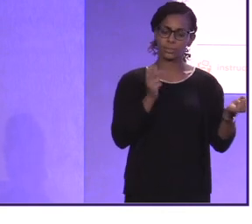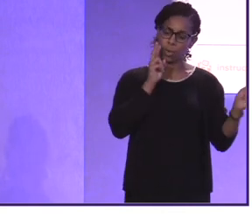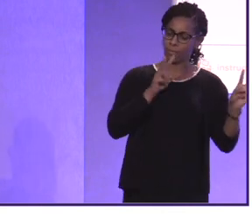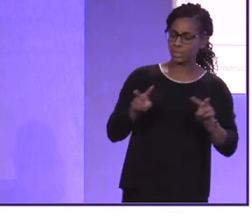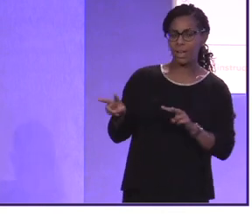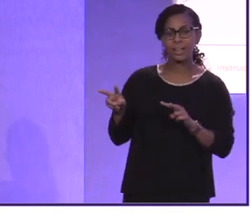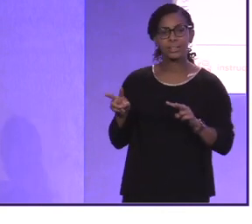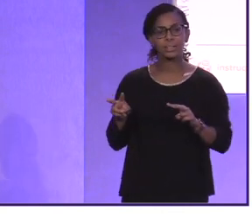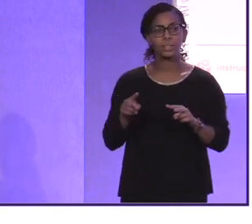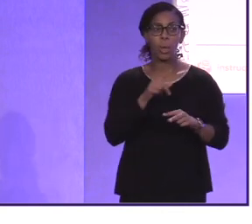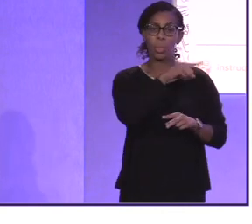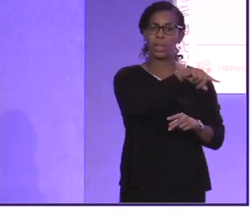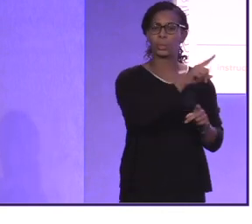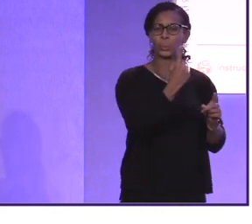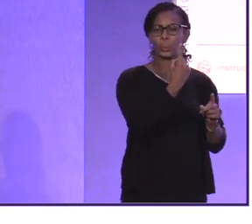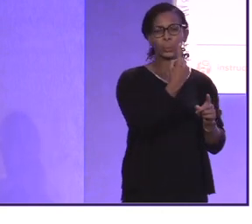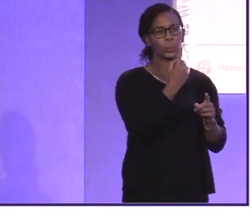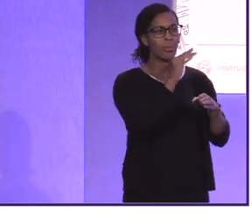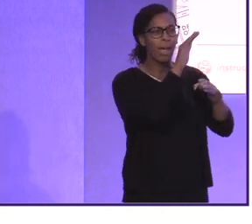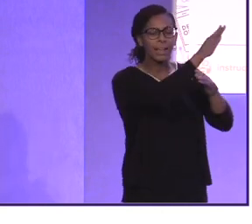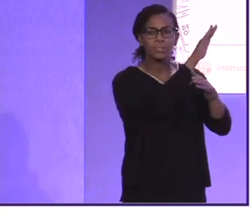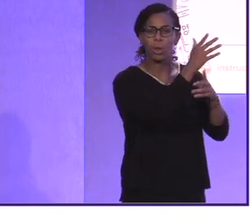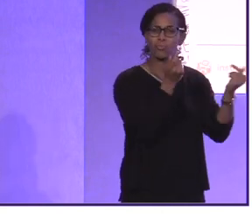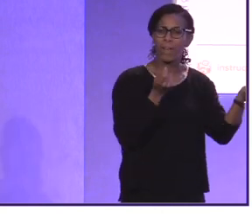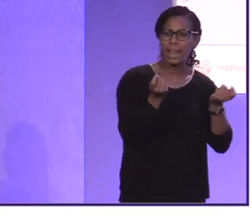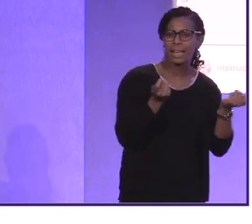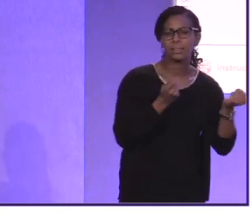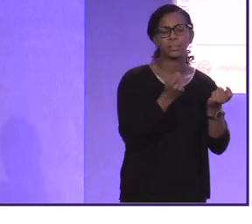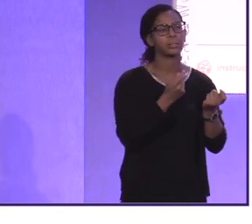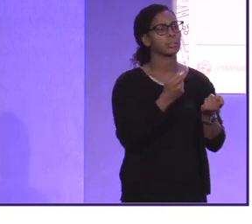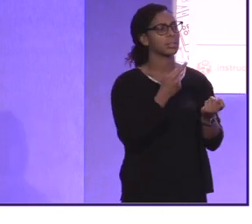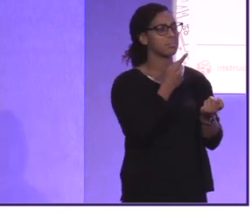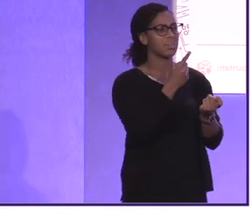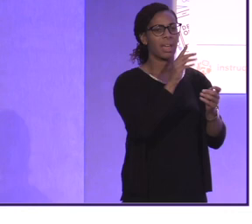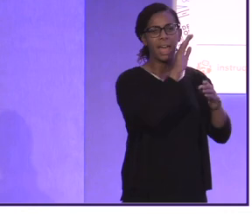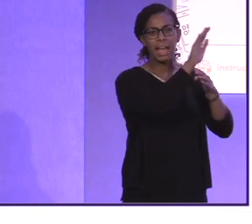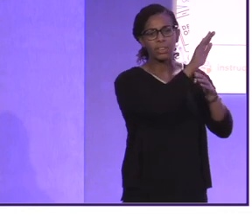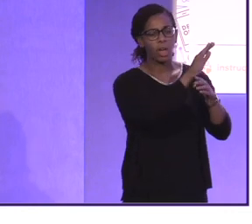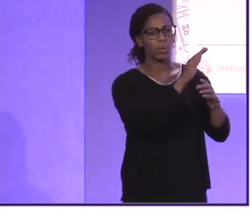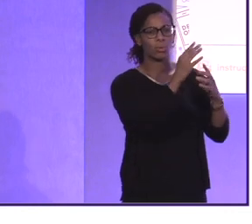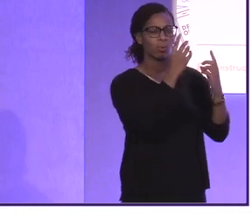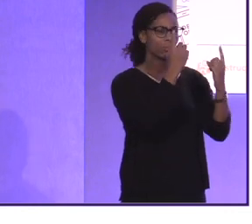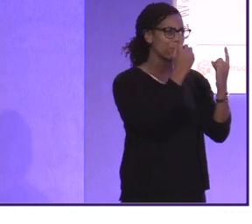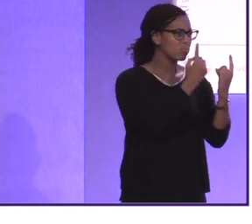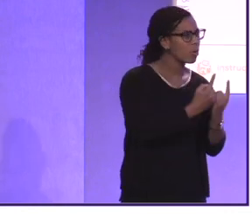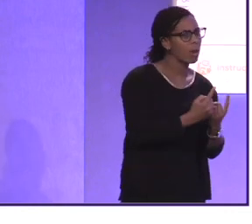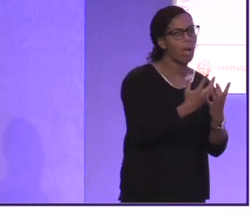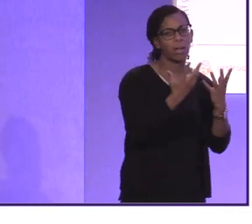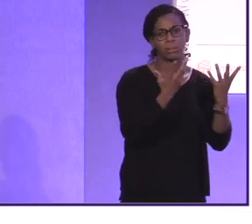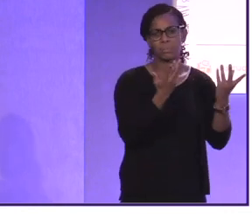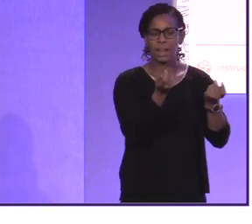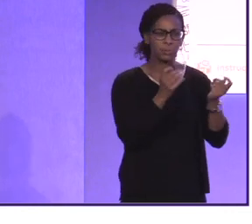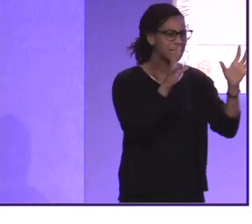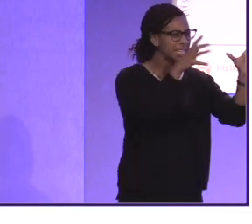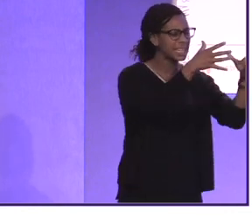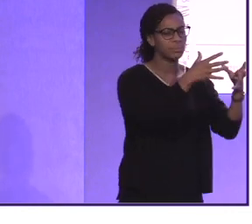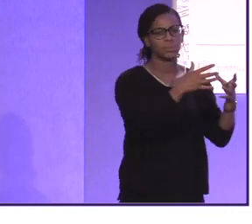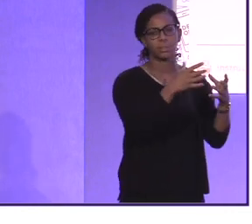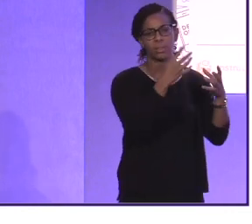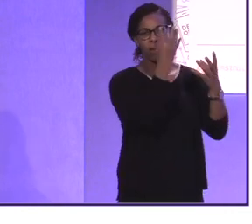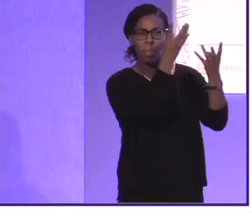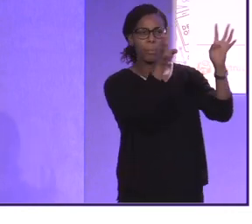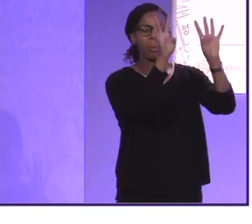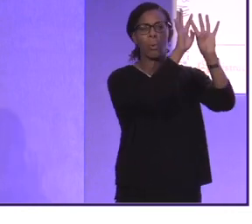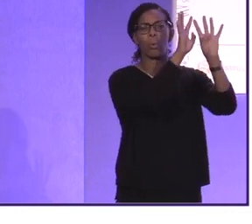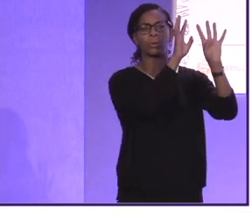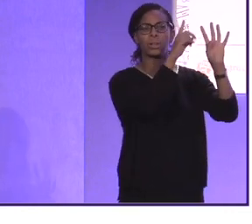have external regulators, but we also might have internal project management teams, the board, the C-suite, who are all